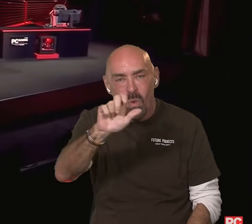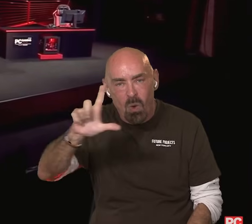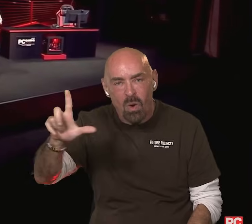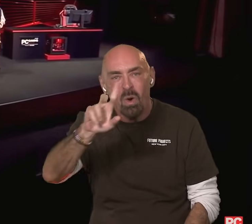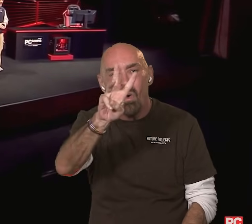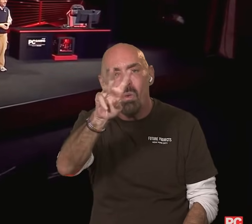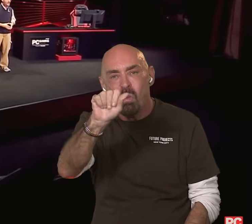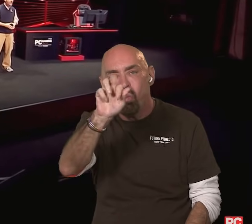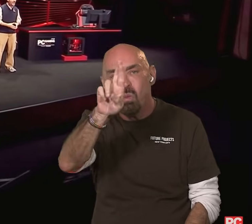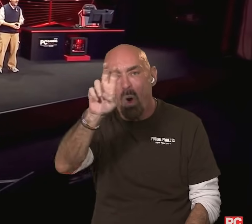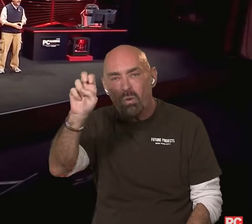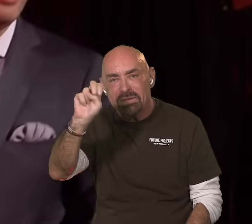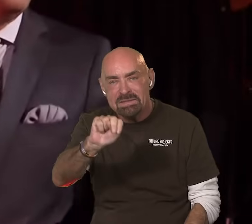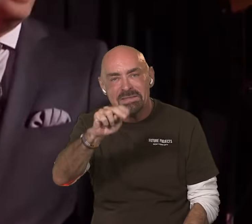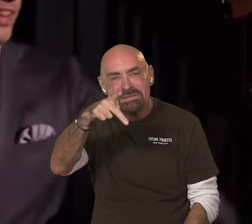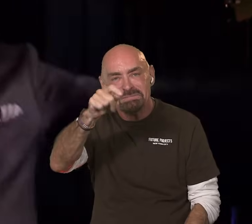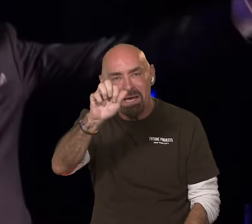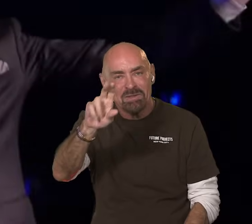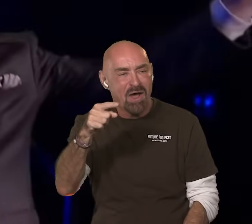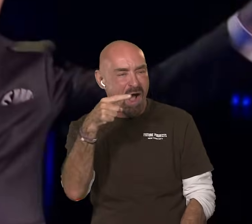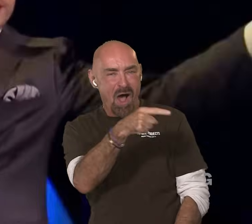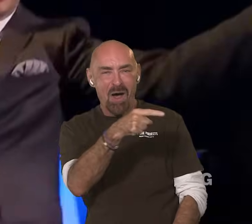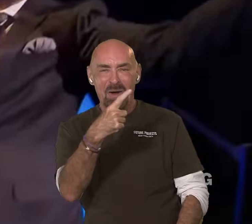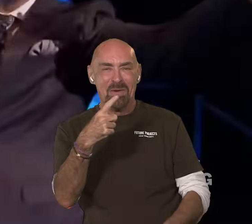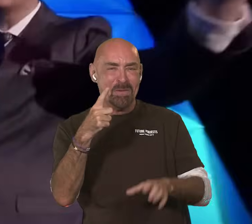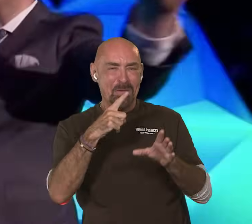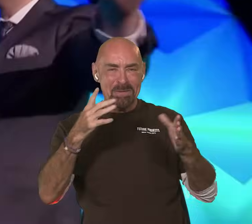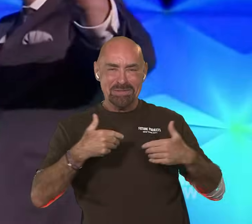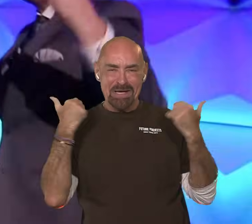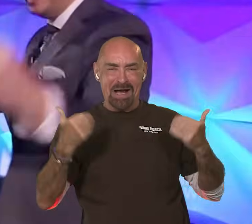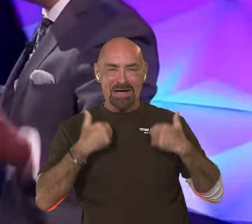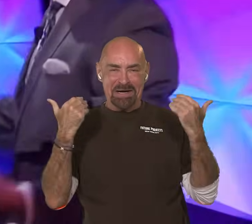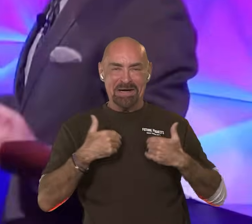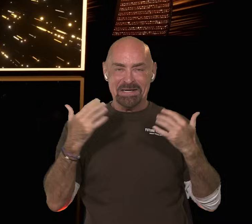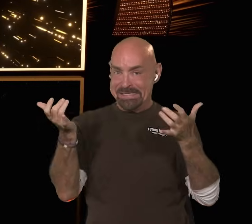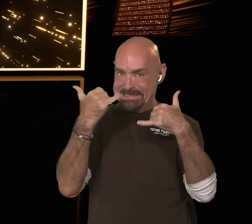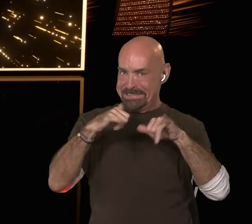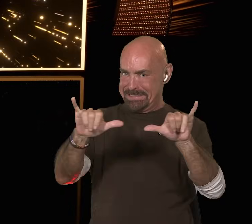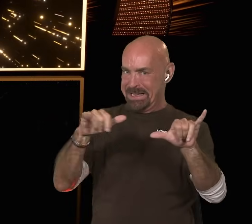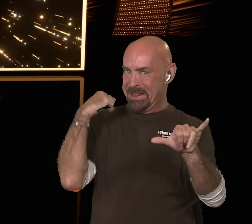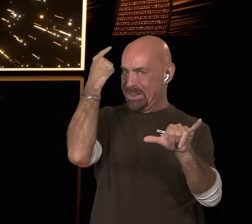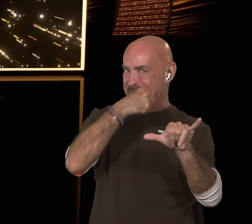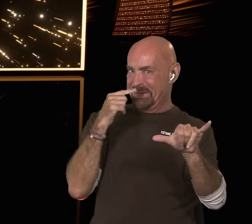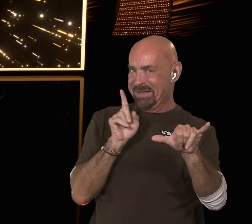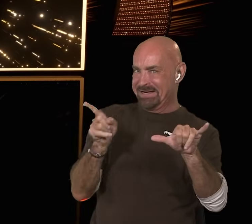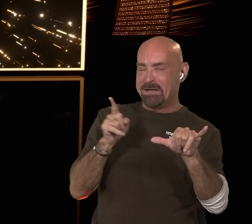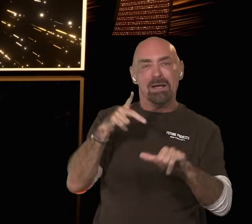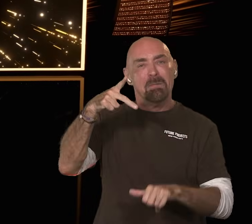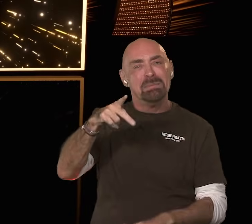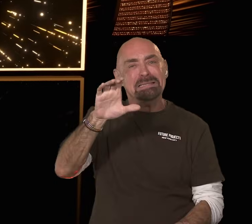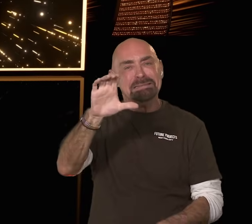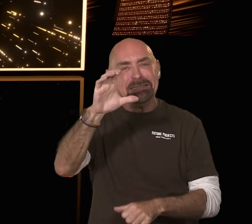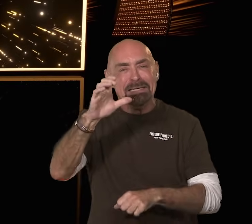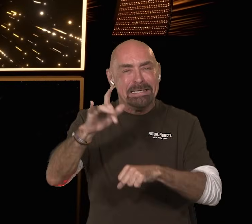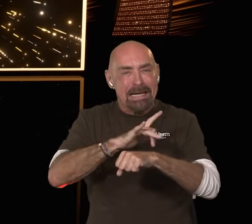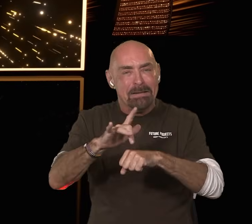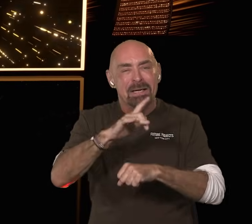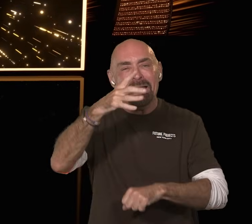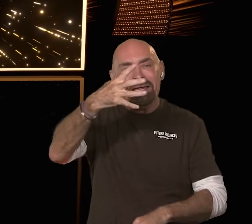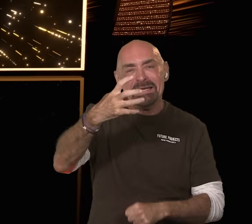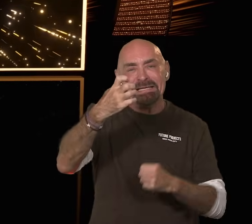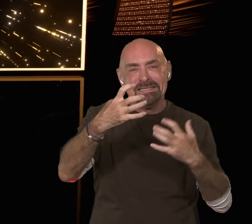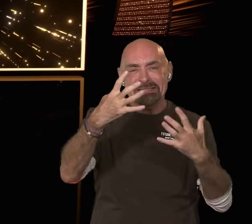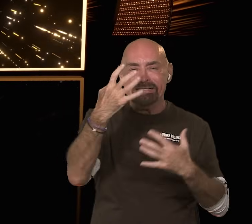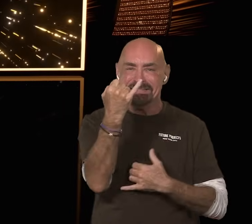Warren Spector, and oh my God, look at baby Day 9. Oh, and I still look like that. I mean... And who could forget the PC Gaming